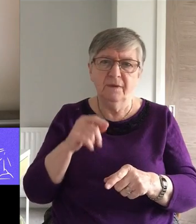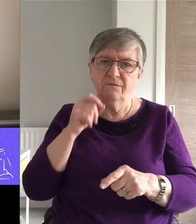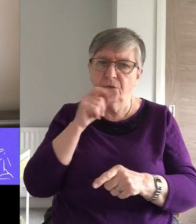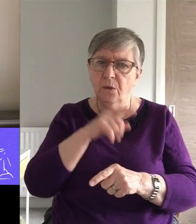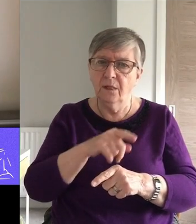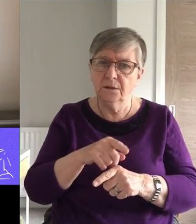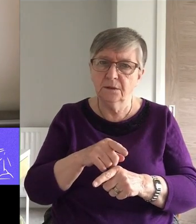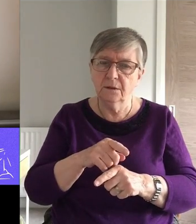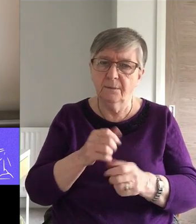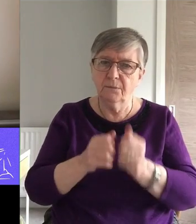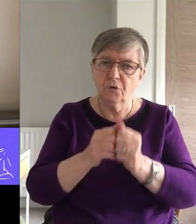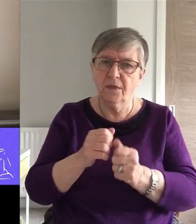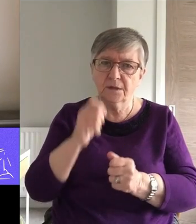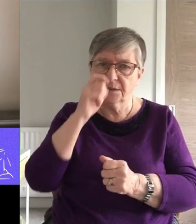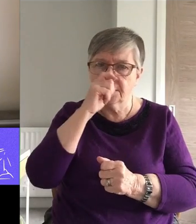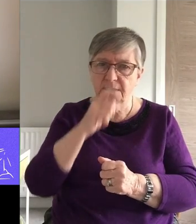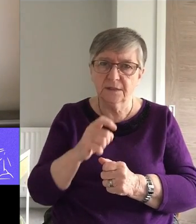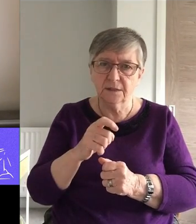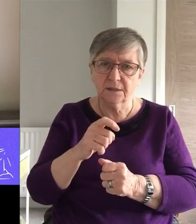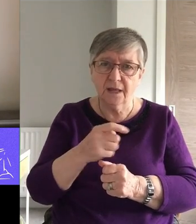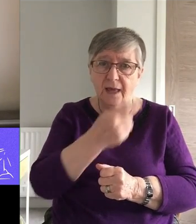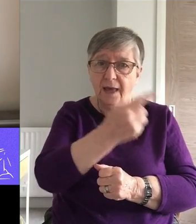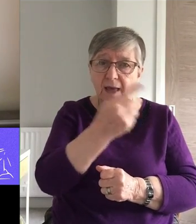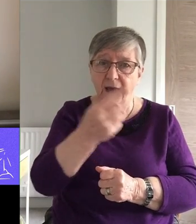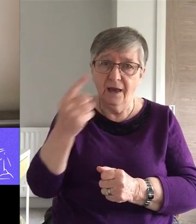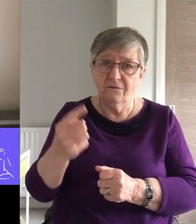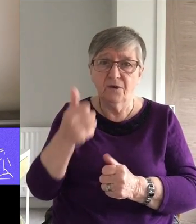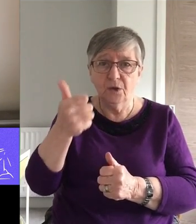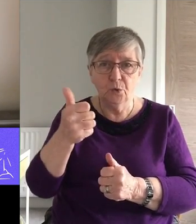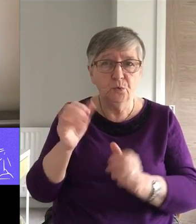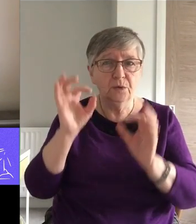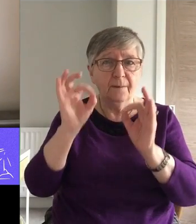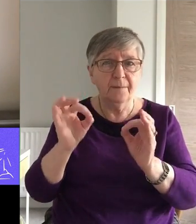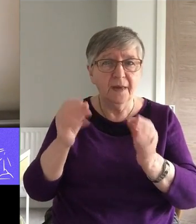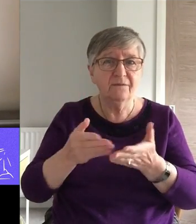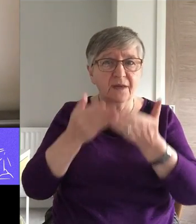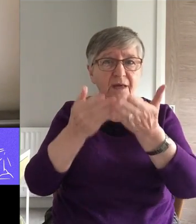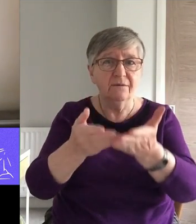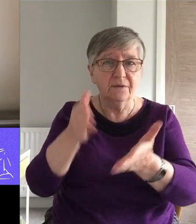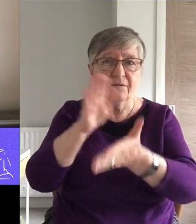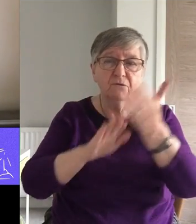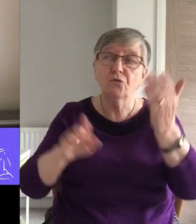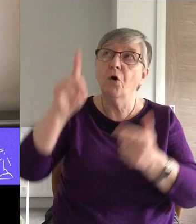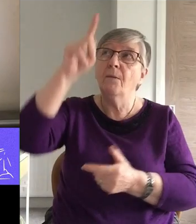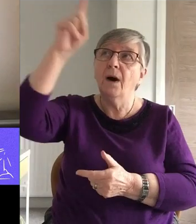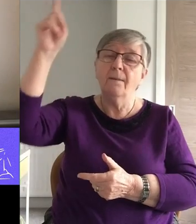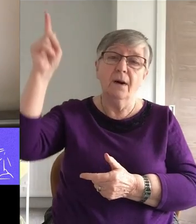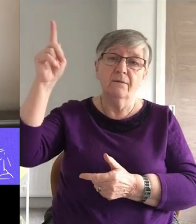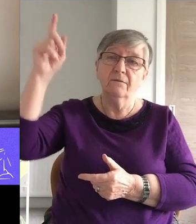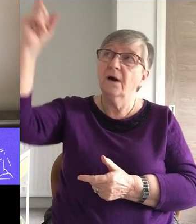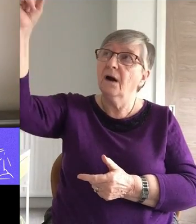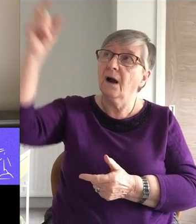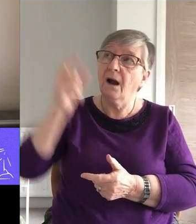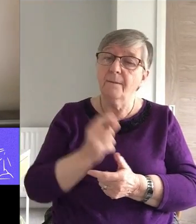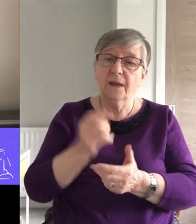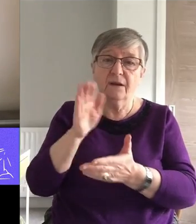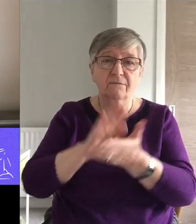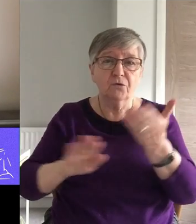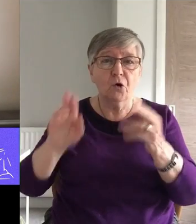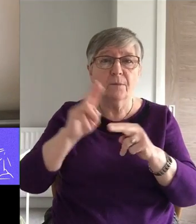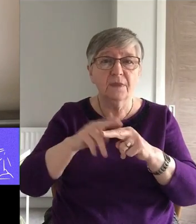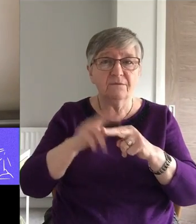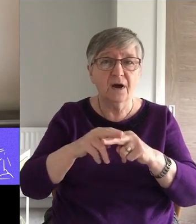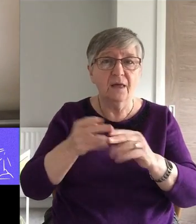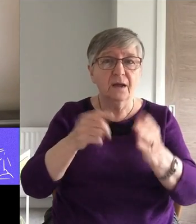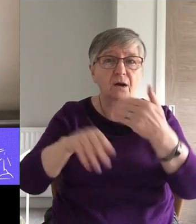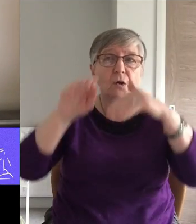dear brothers and sisters. Every good and perfect gift is from above, coming down from the Father of the